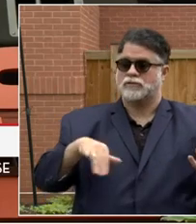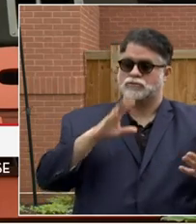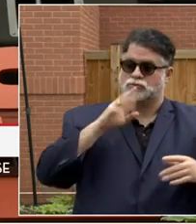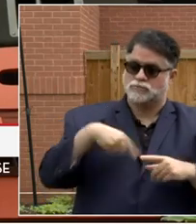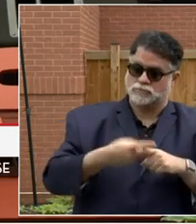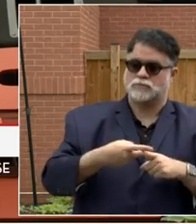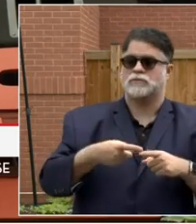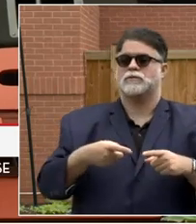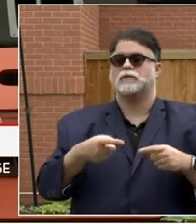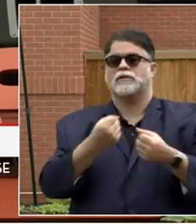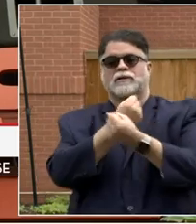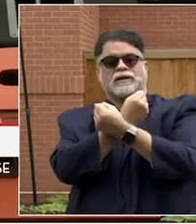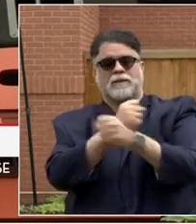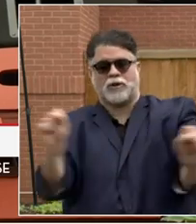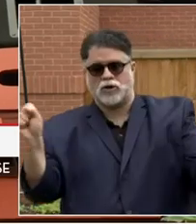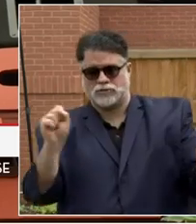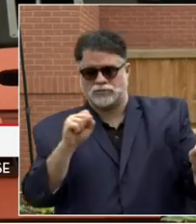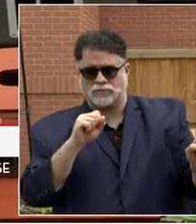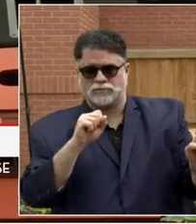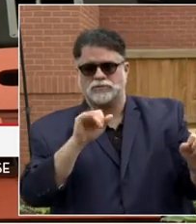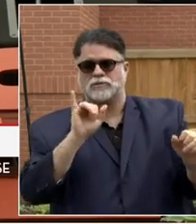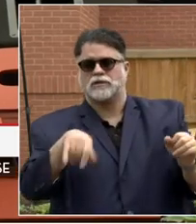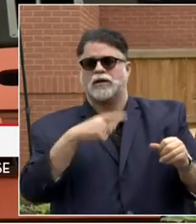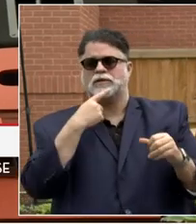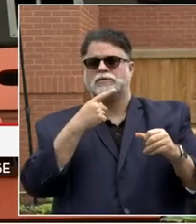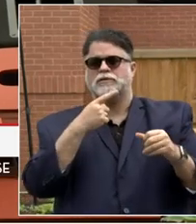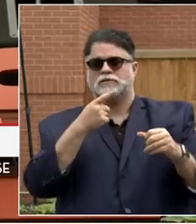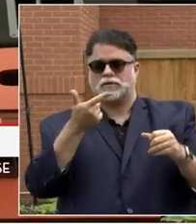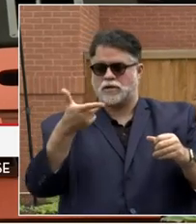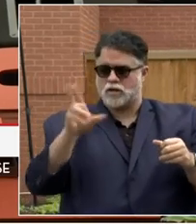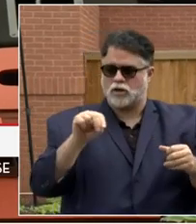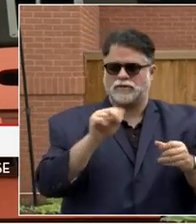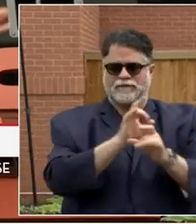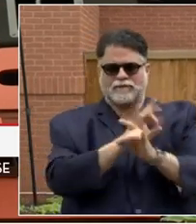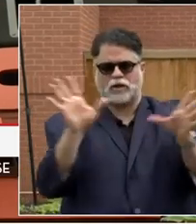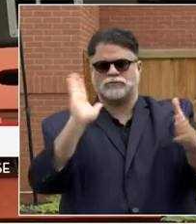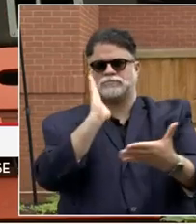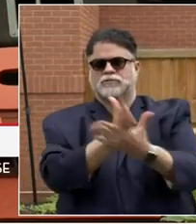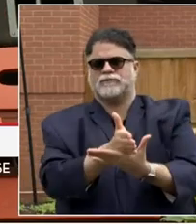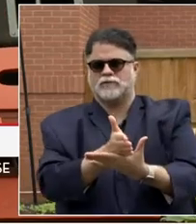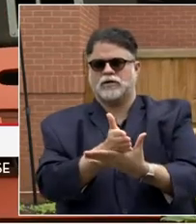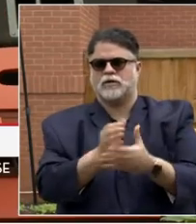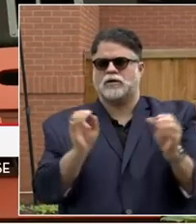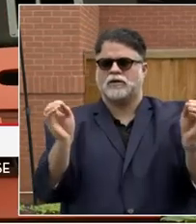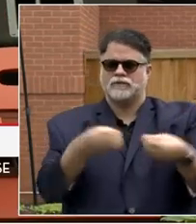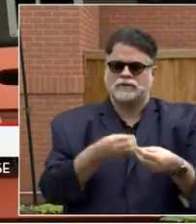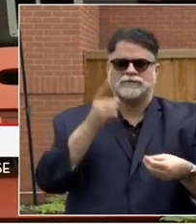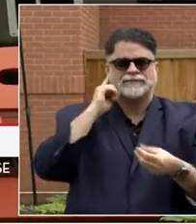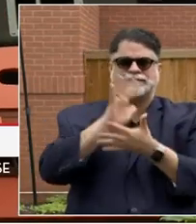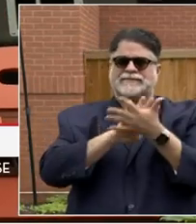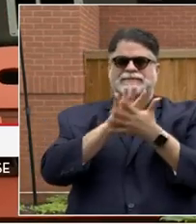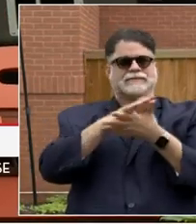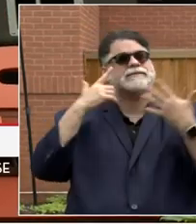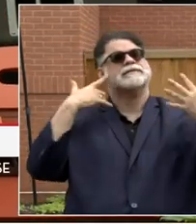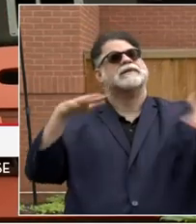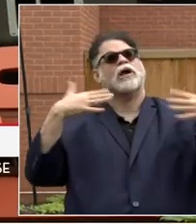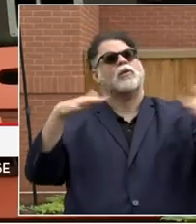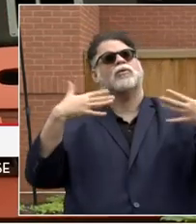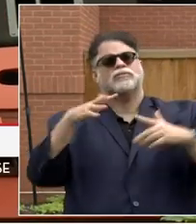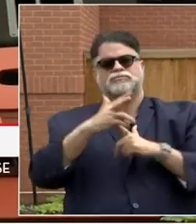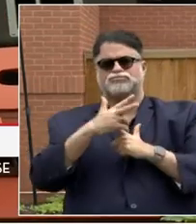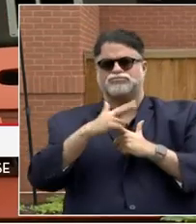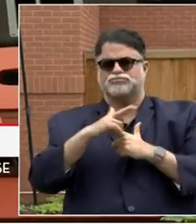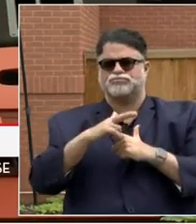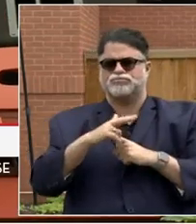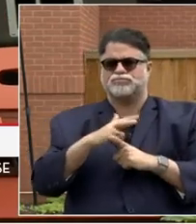what the Gun Violence Prevention Office is focused on. We're talking about what all of our nonprofits are focused on,